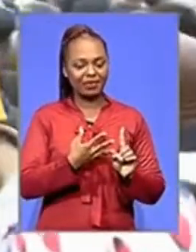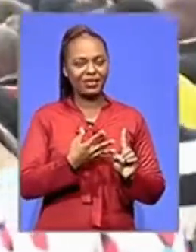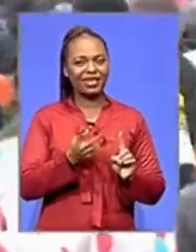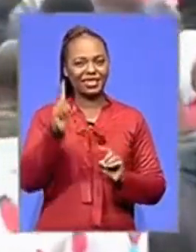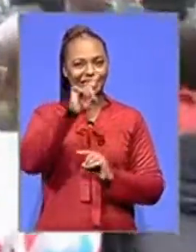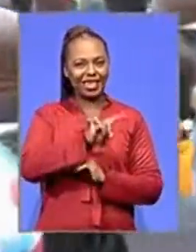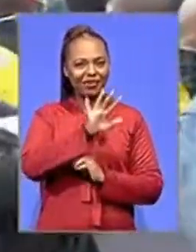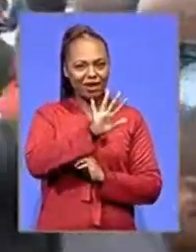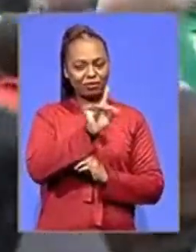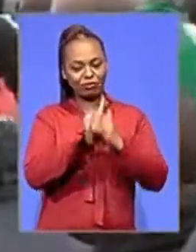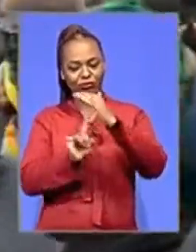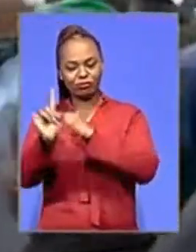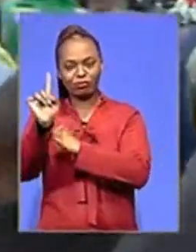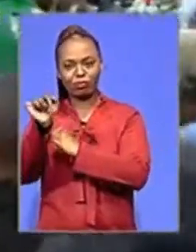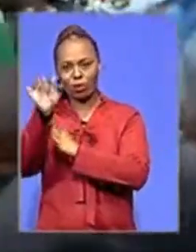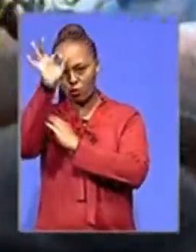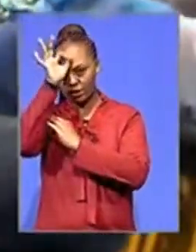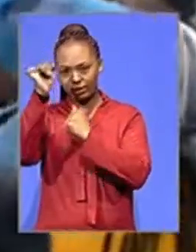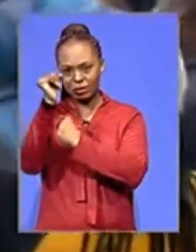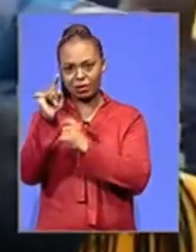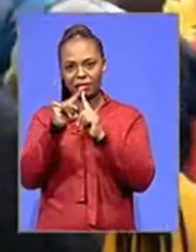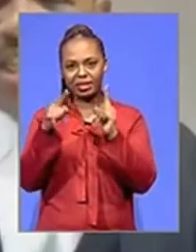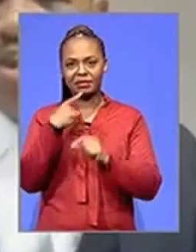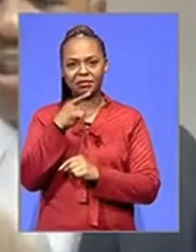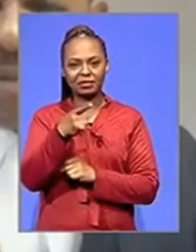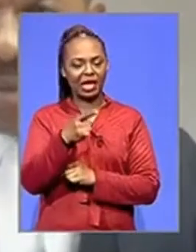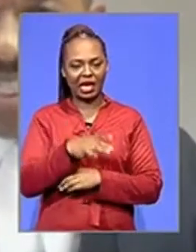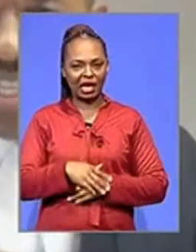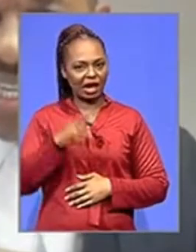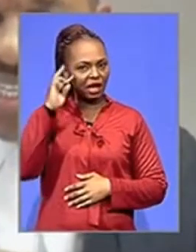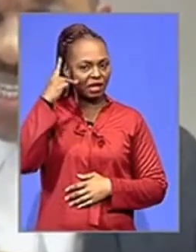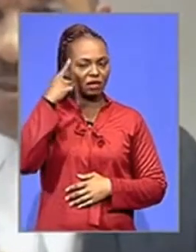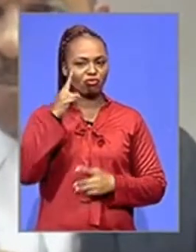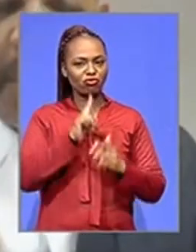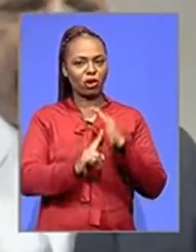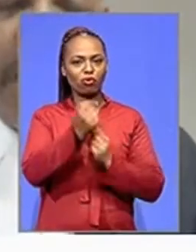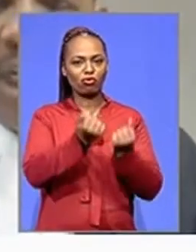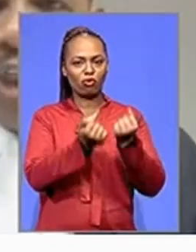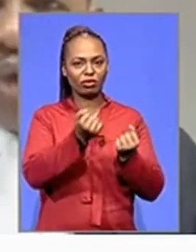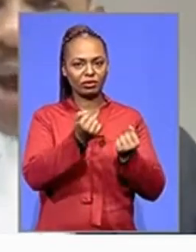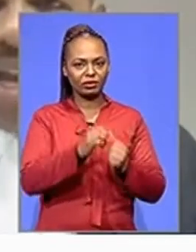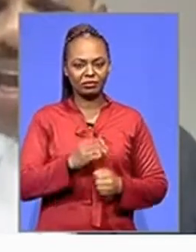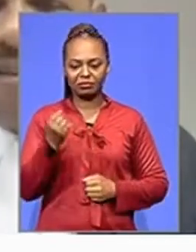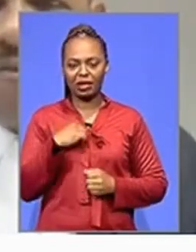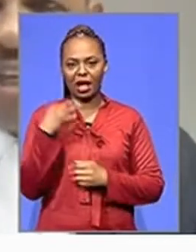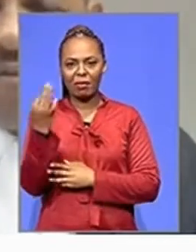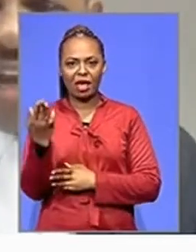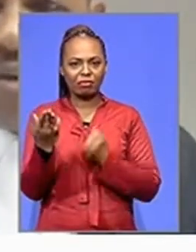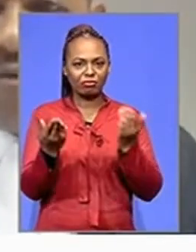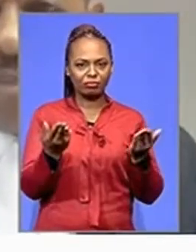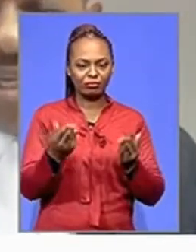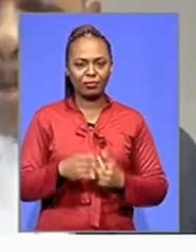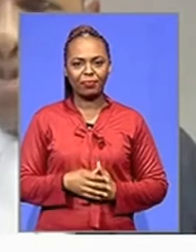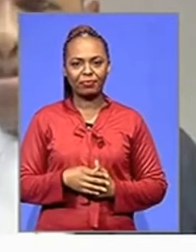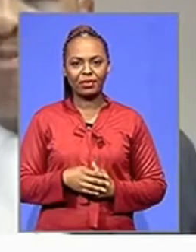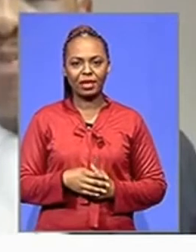boyena golegong empa a kgetha go lwa dikgorong tsheko. All this court must be interested in, do I have in front of